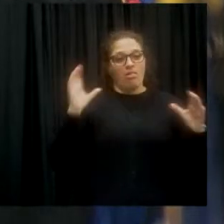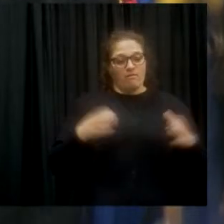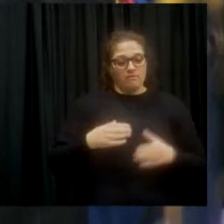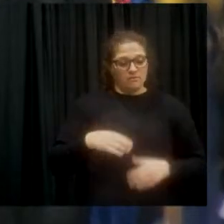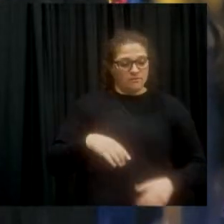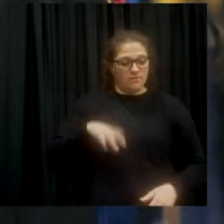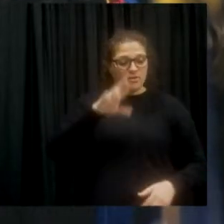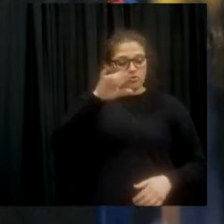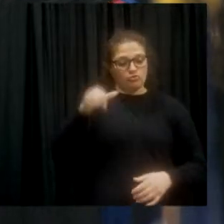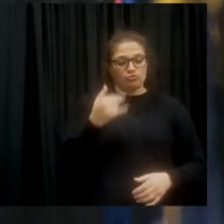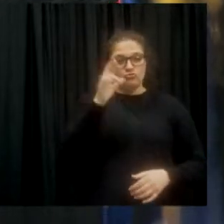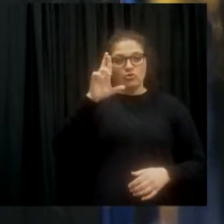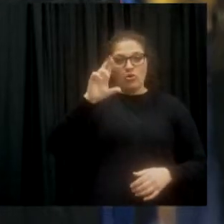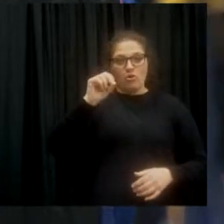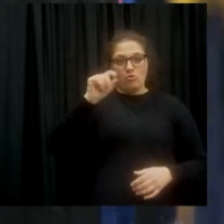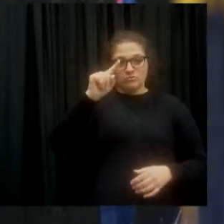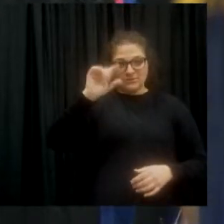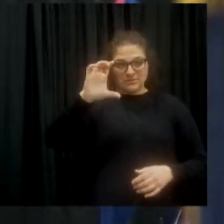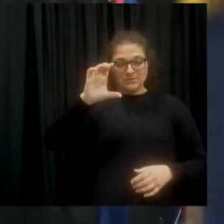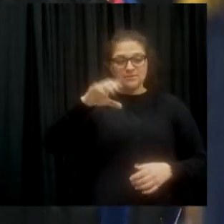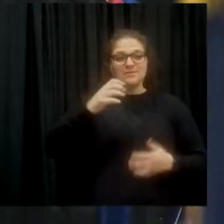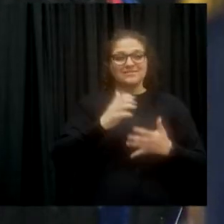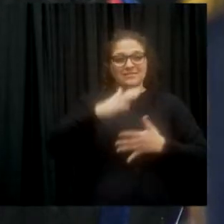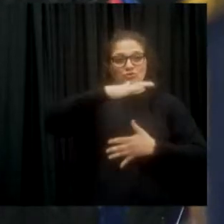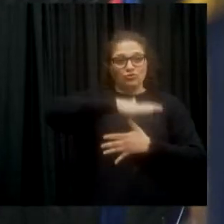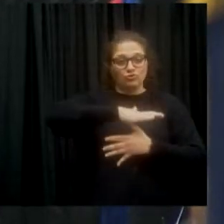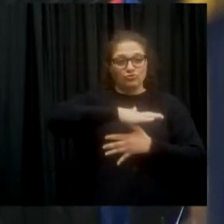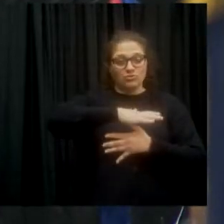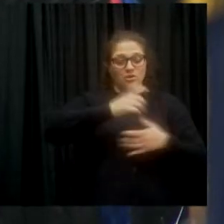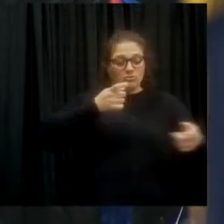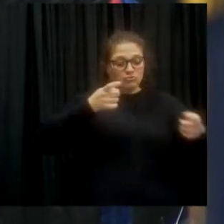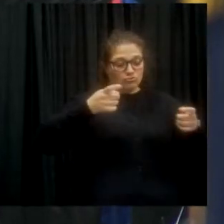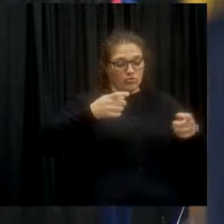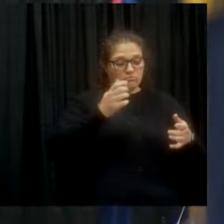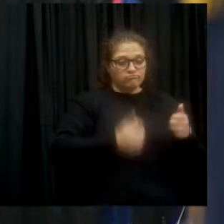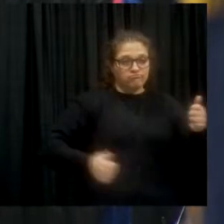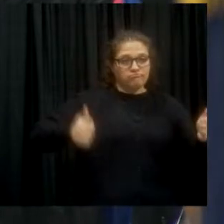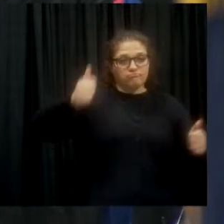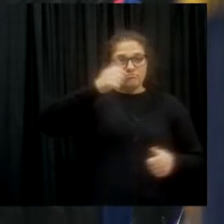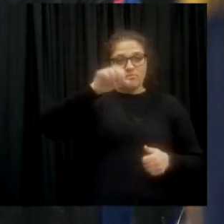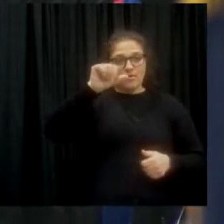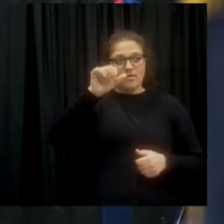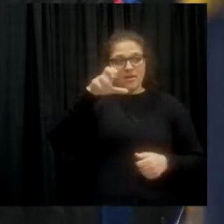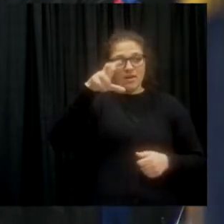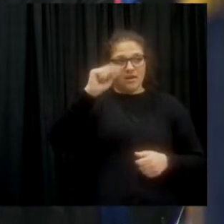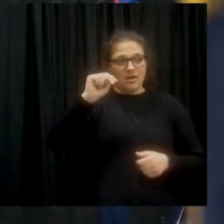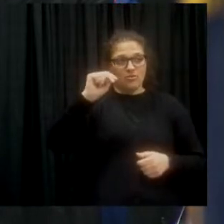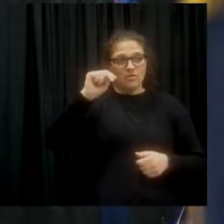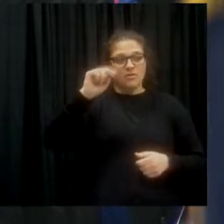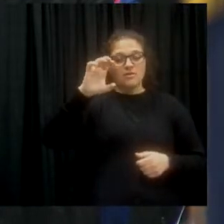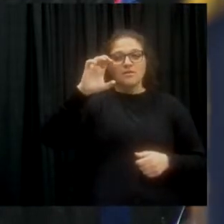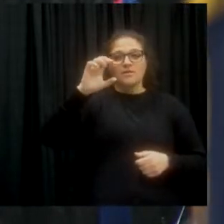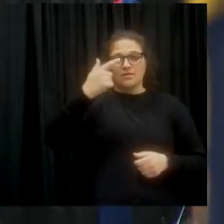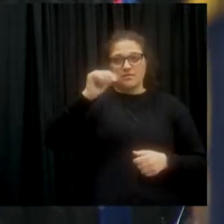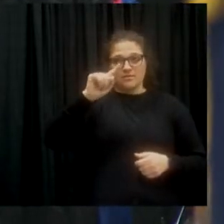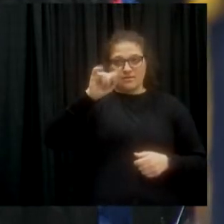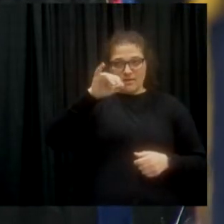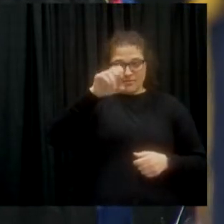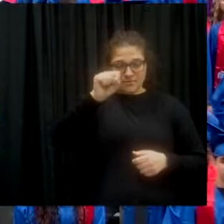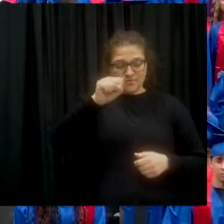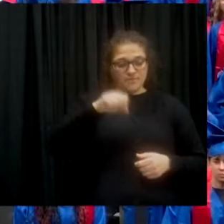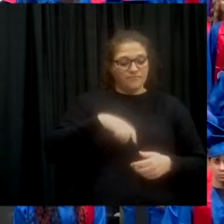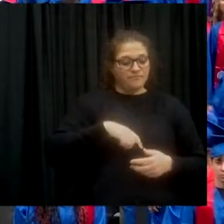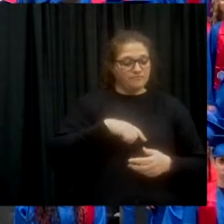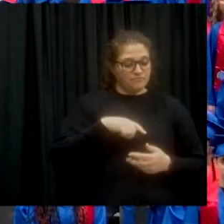of GROTC seniors under the direction of Cadet Colonel Aaron Gates, Cadet Lieutenant